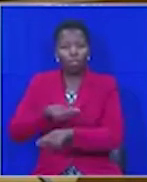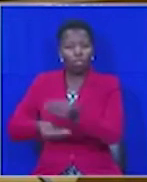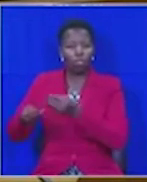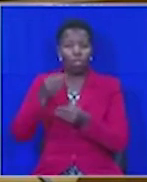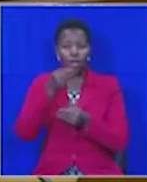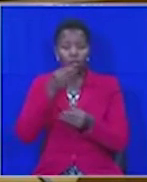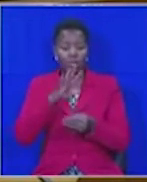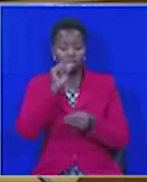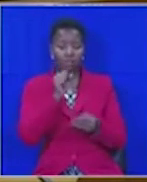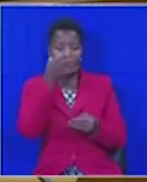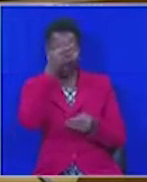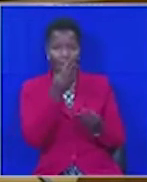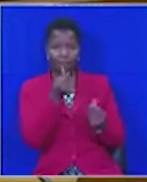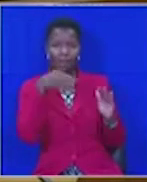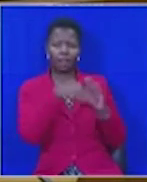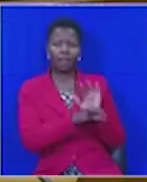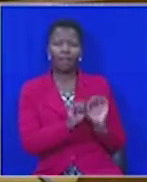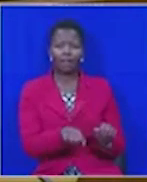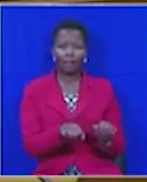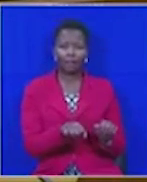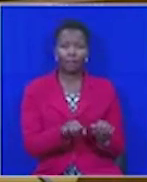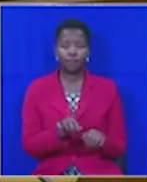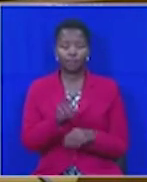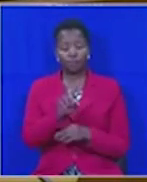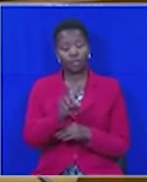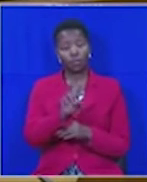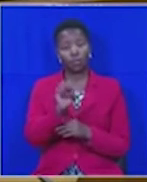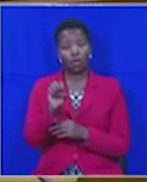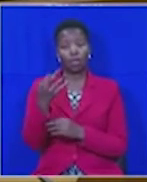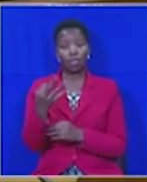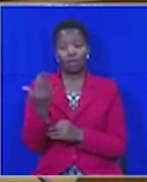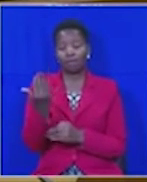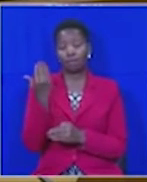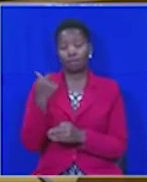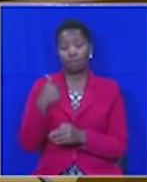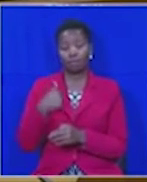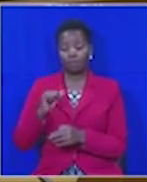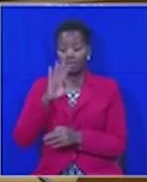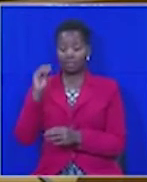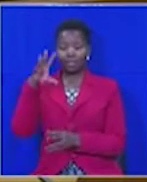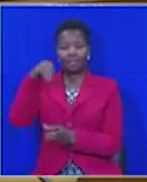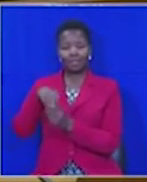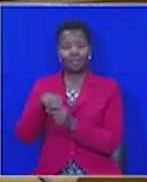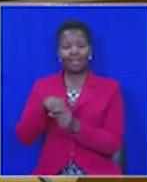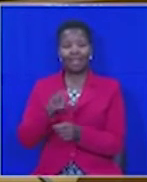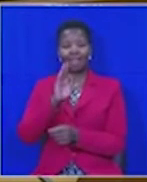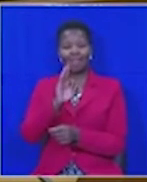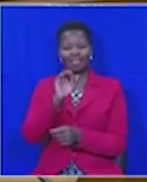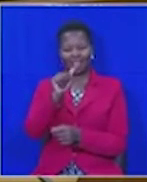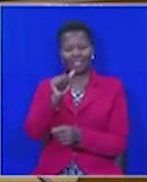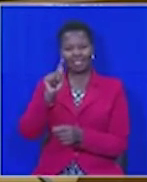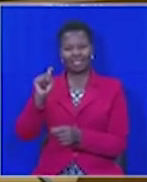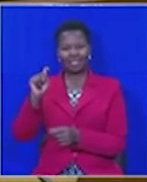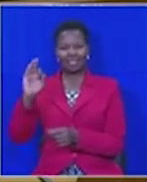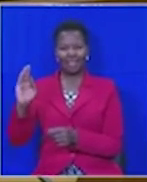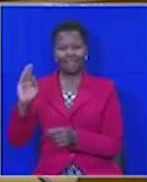public purse. In 2003, South Africa joined the Financial Action Task Force after enacting